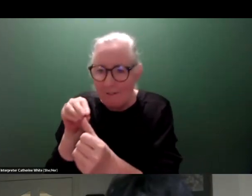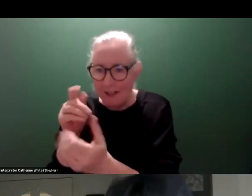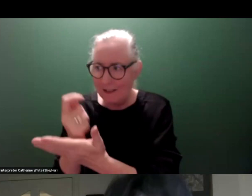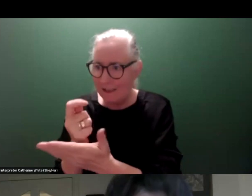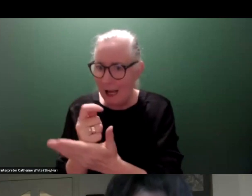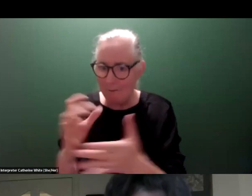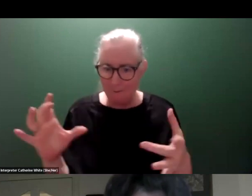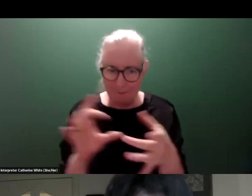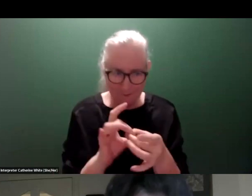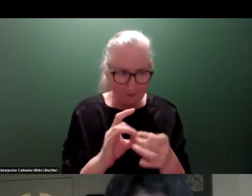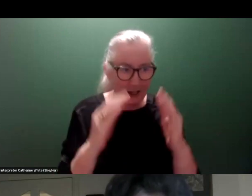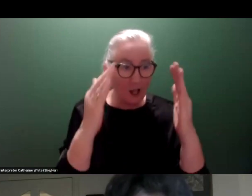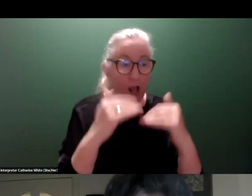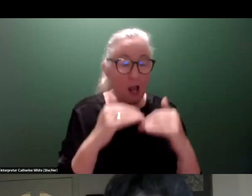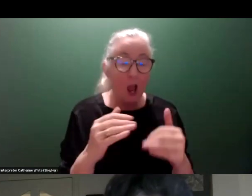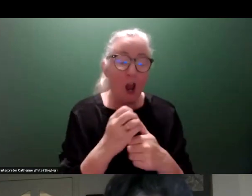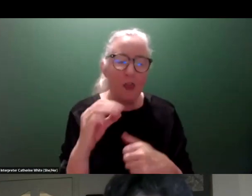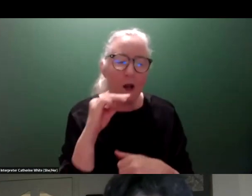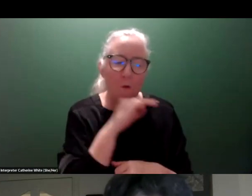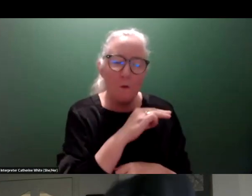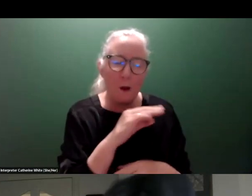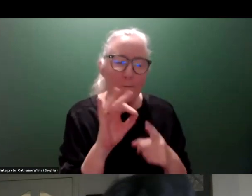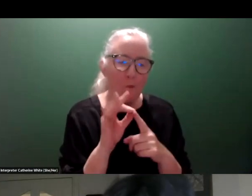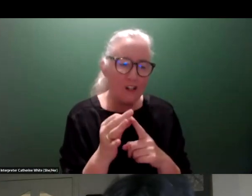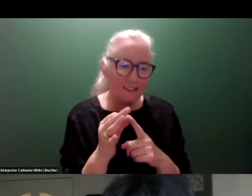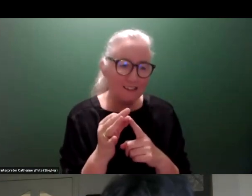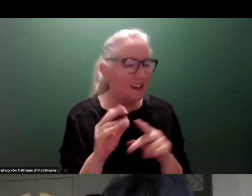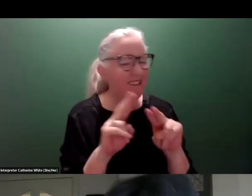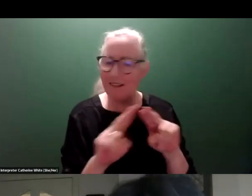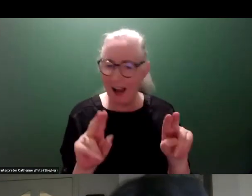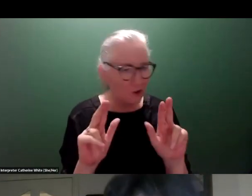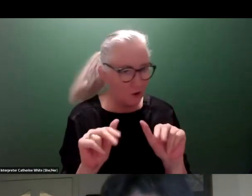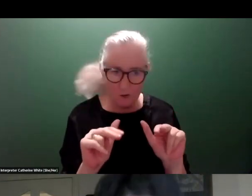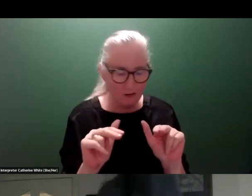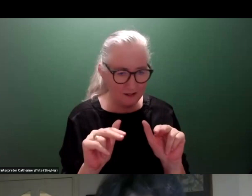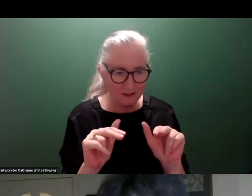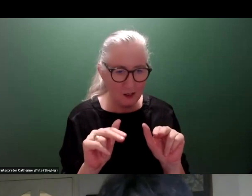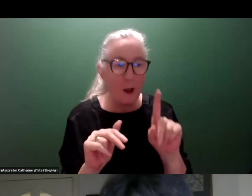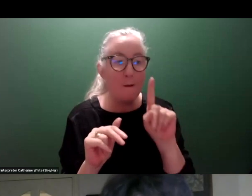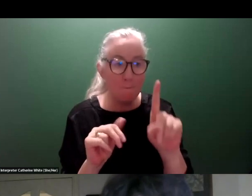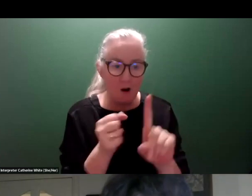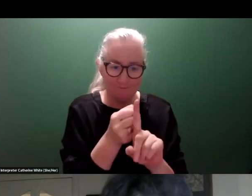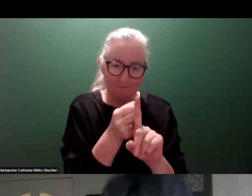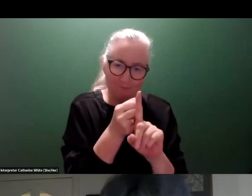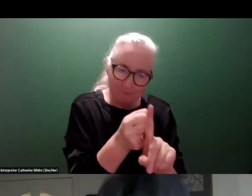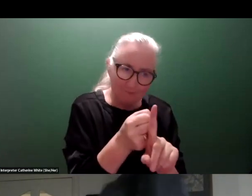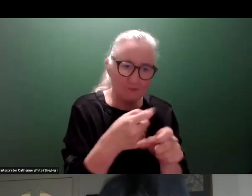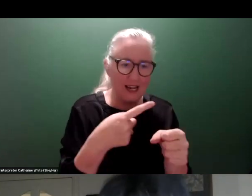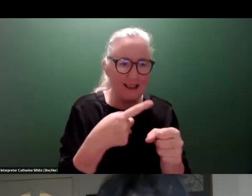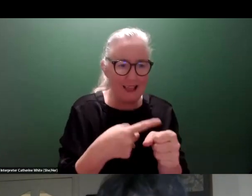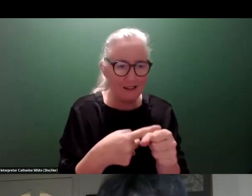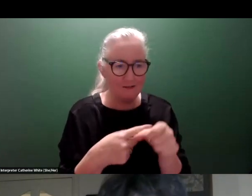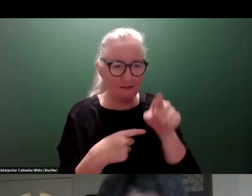Another key point, and again, not new, but reinforced in